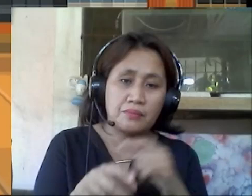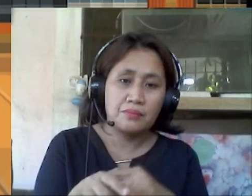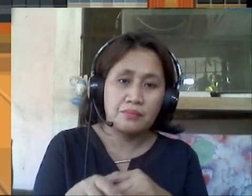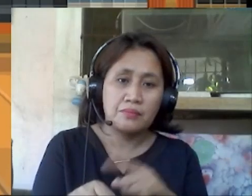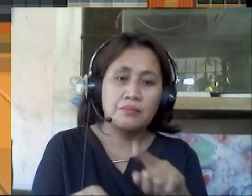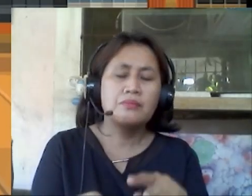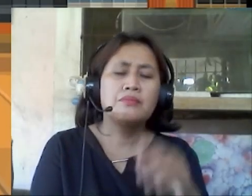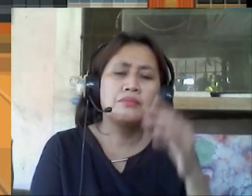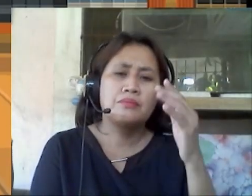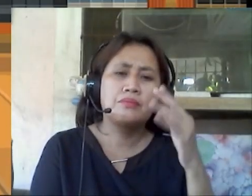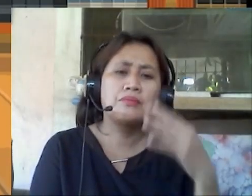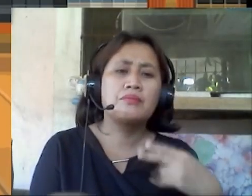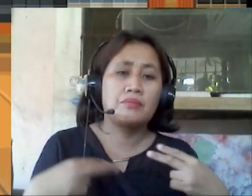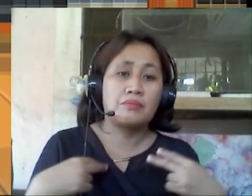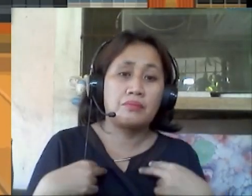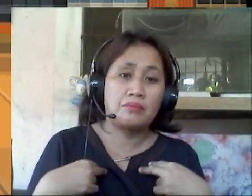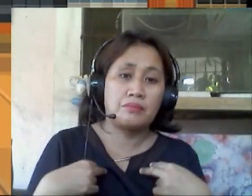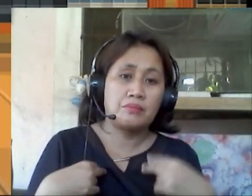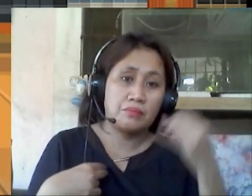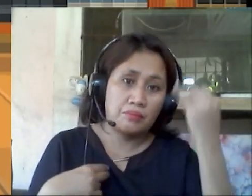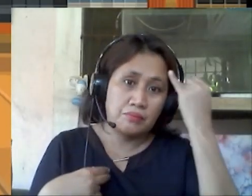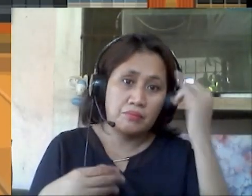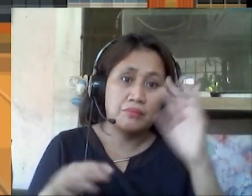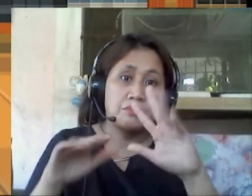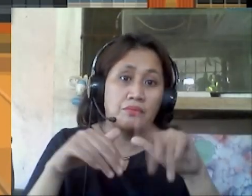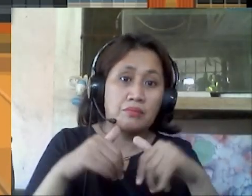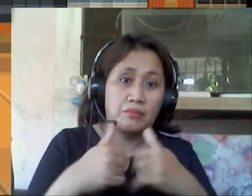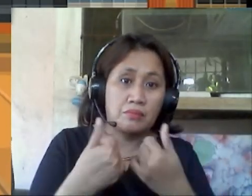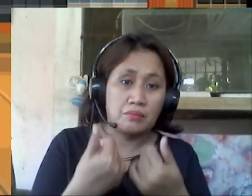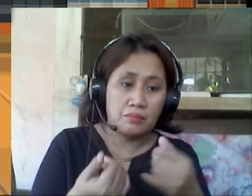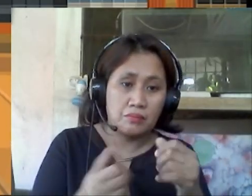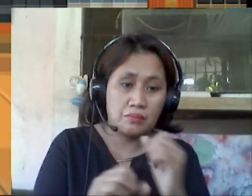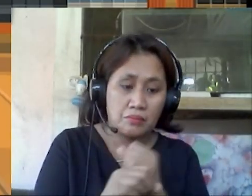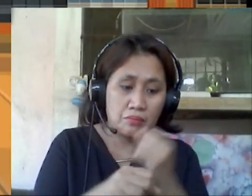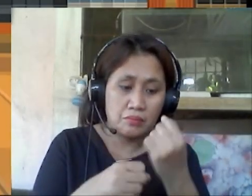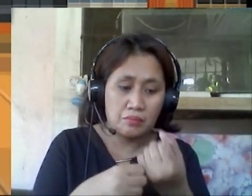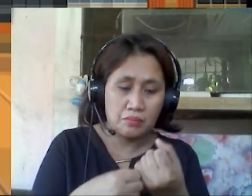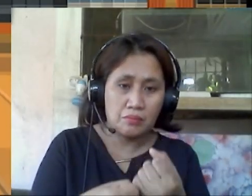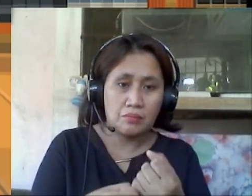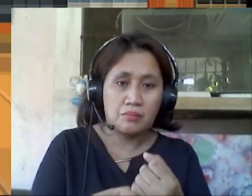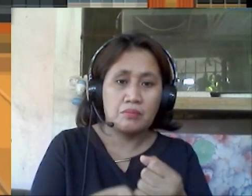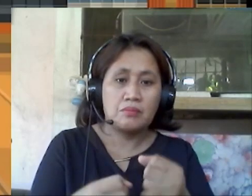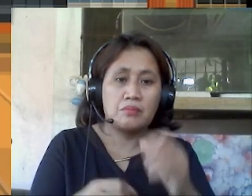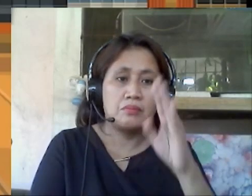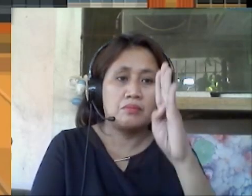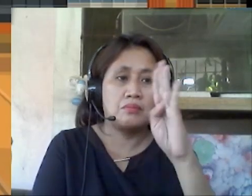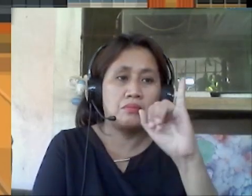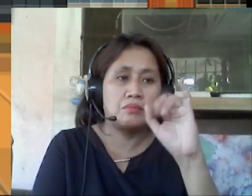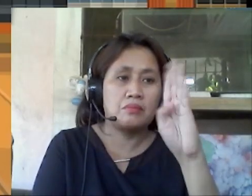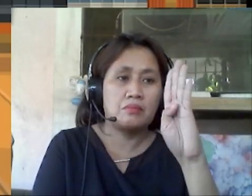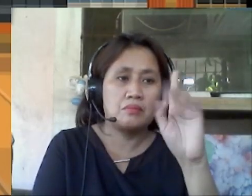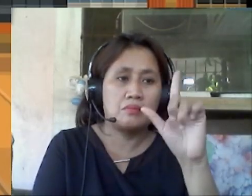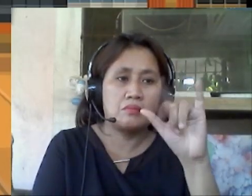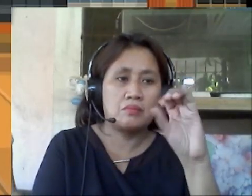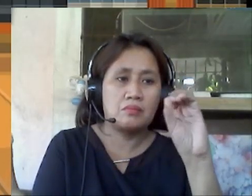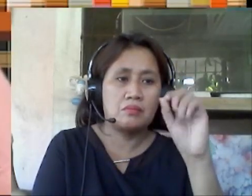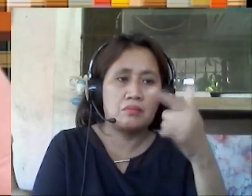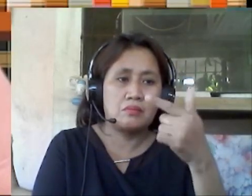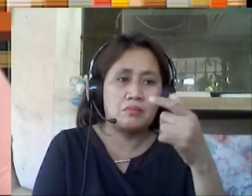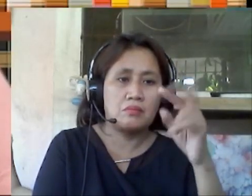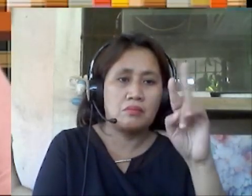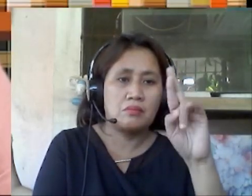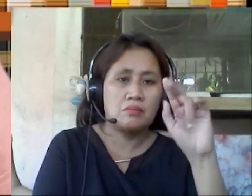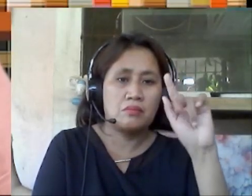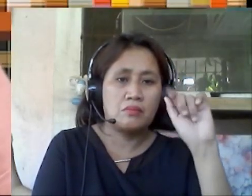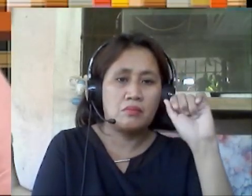you already have an idea of citing sources or writing bibliographic entries of printed sources. For